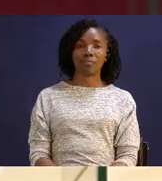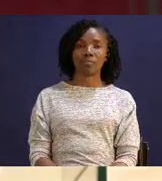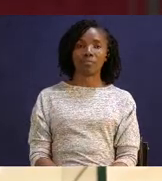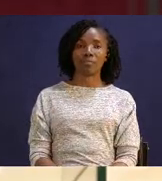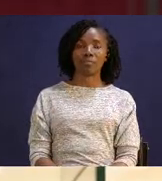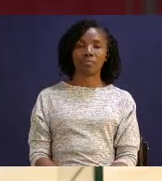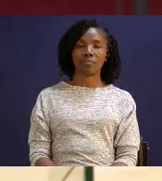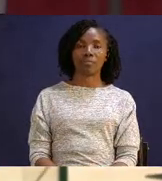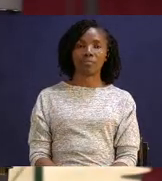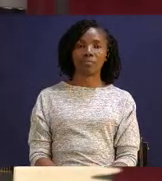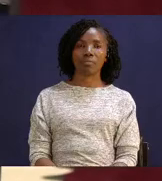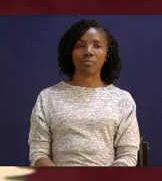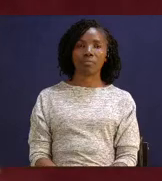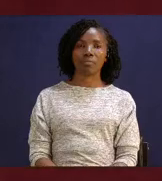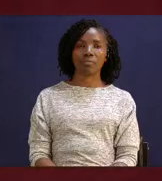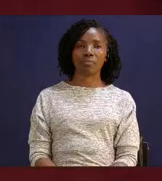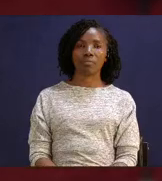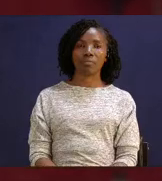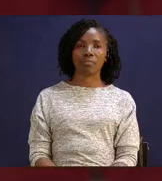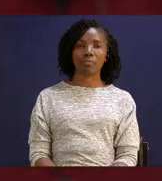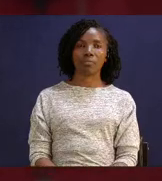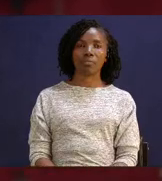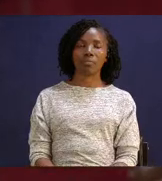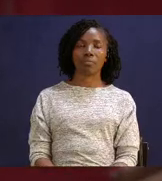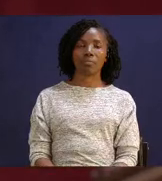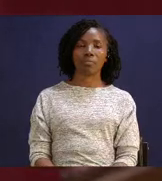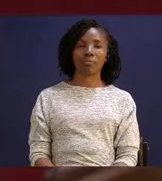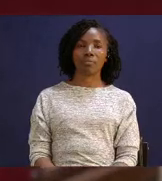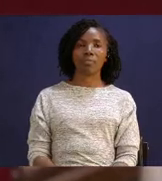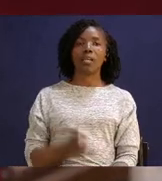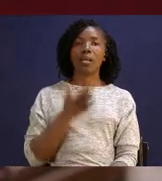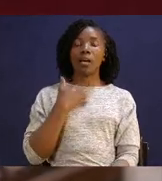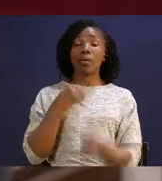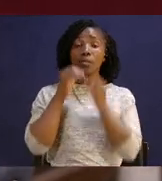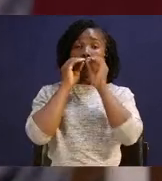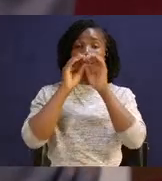So stretch your hands as I bless us. And